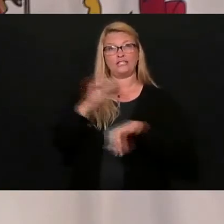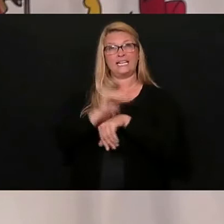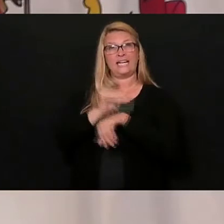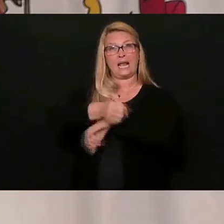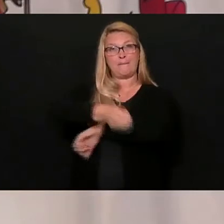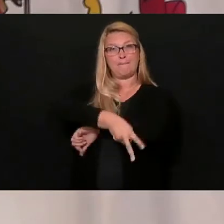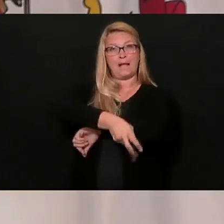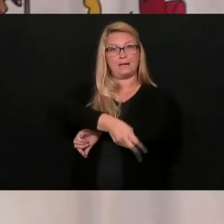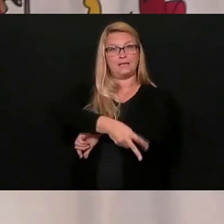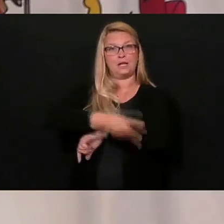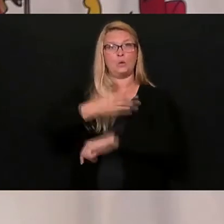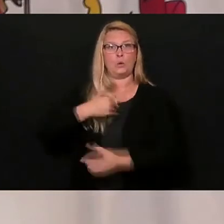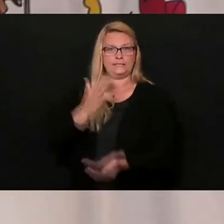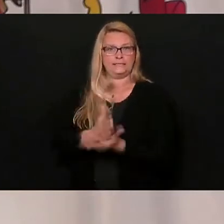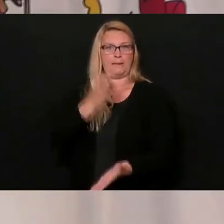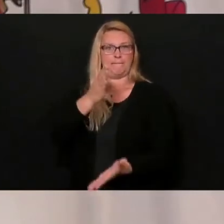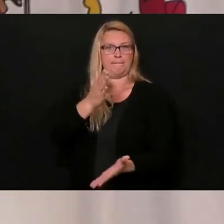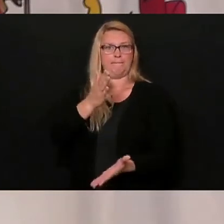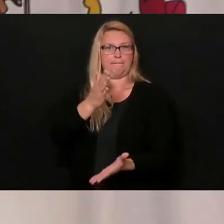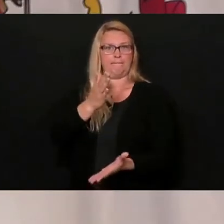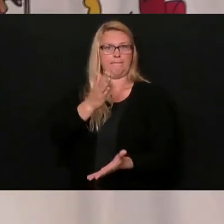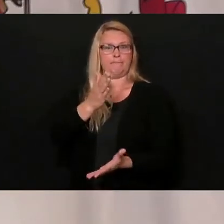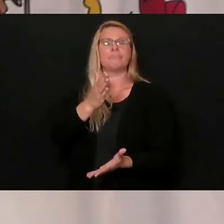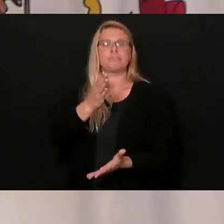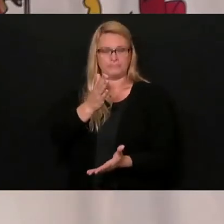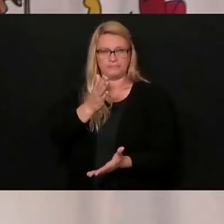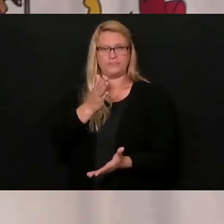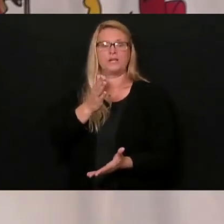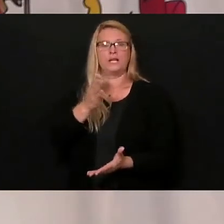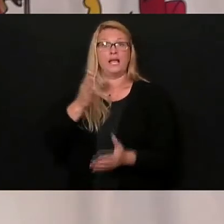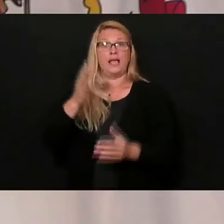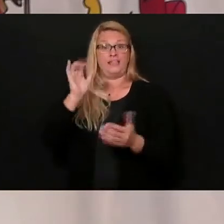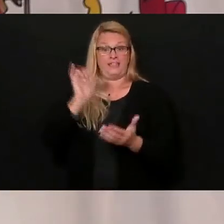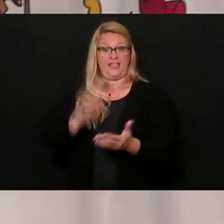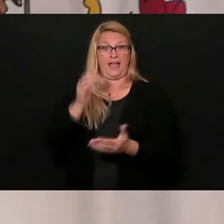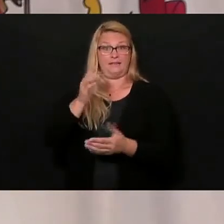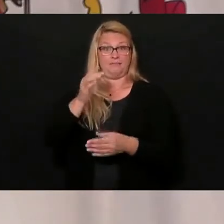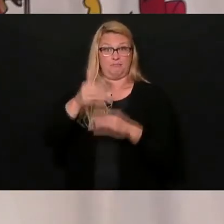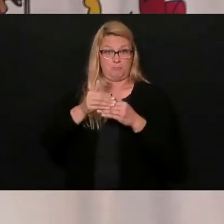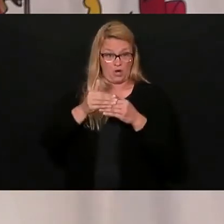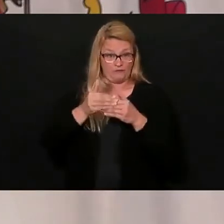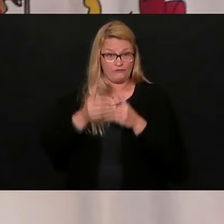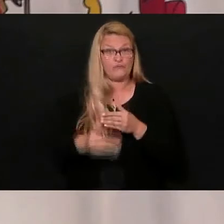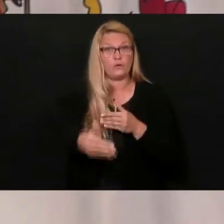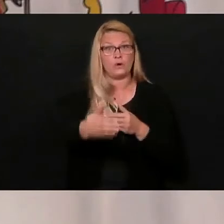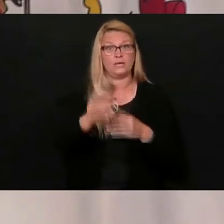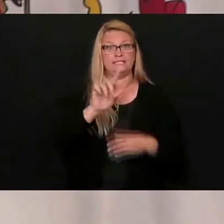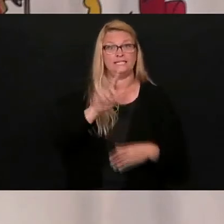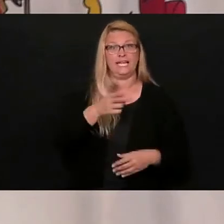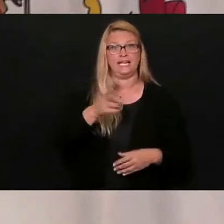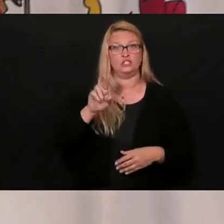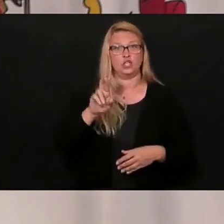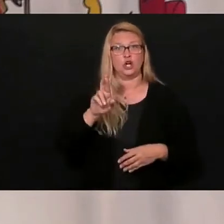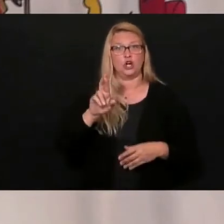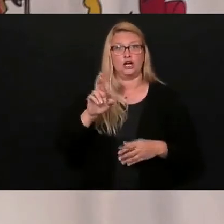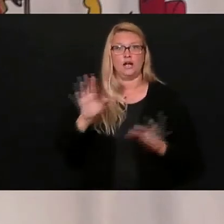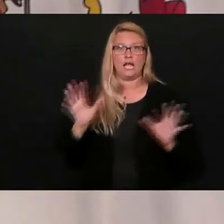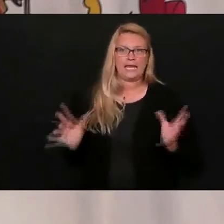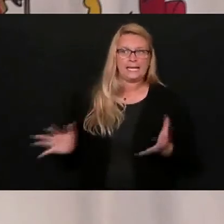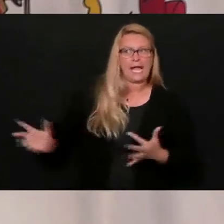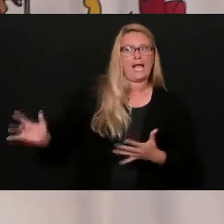midnight, we cut it off. And then from that point forward, then DHHR amasses the